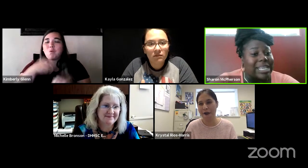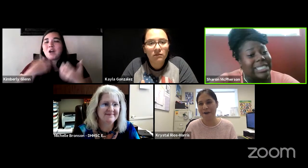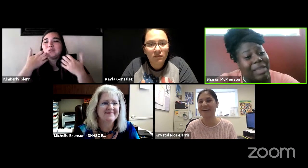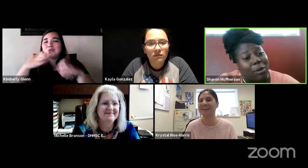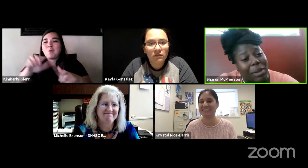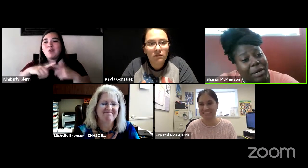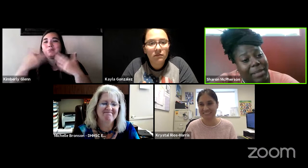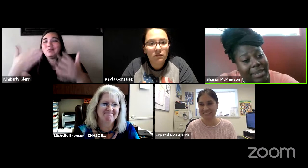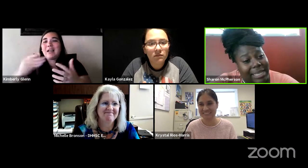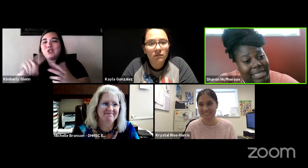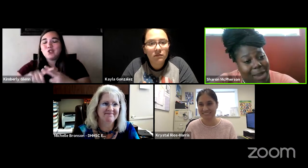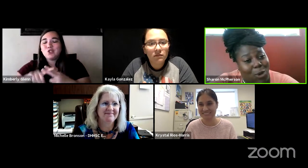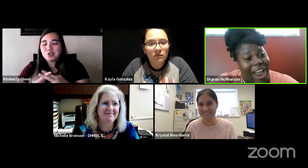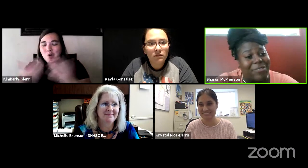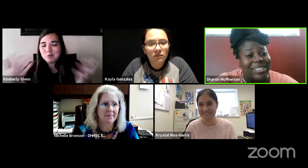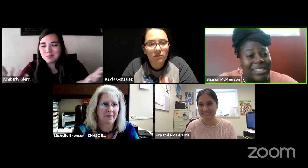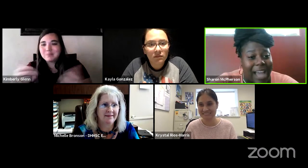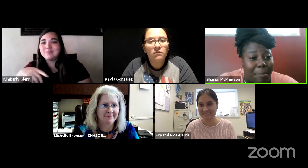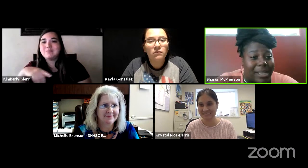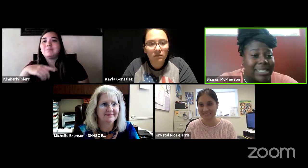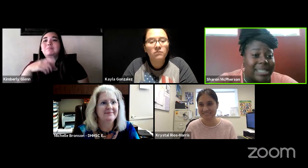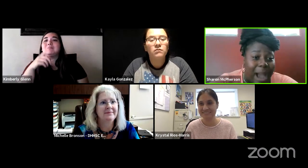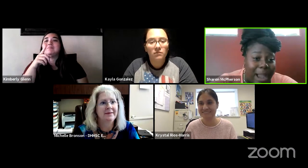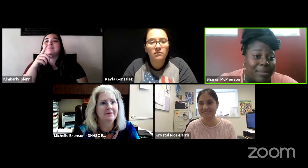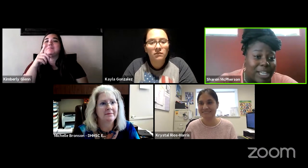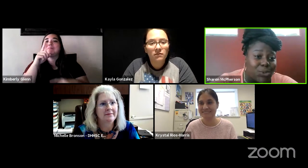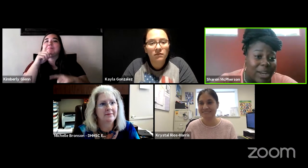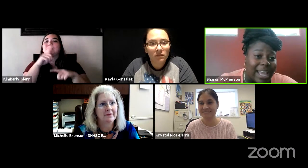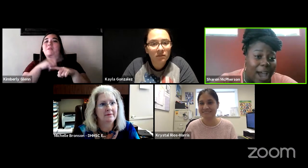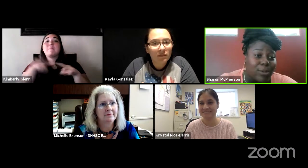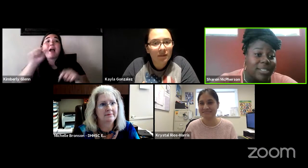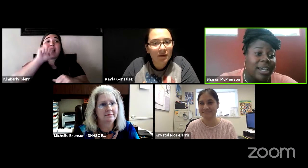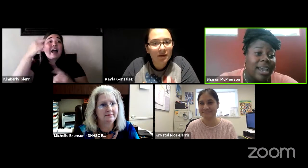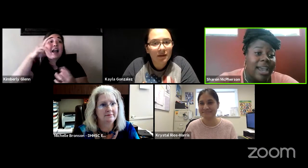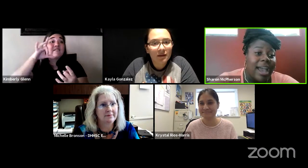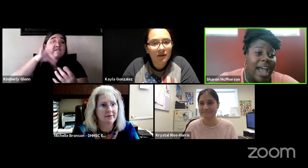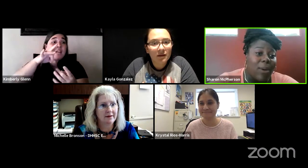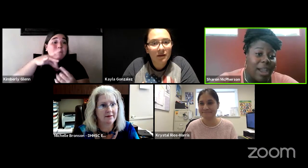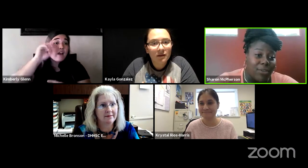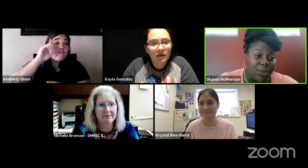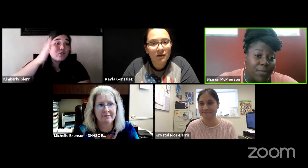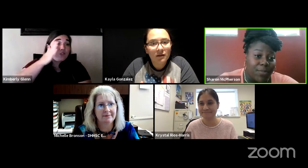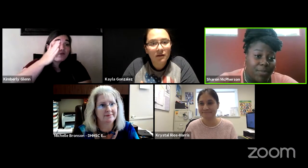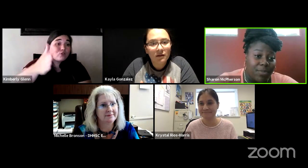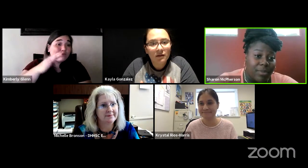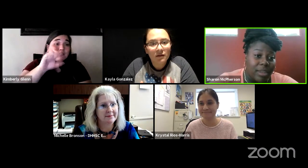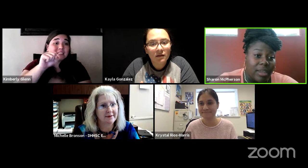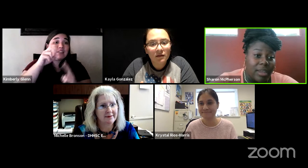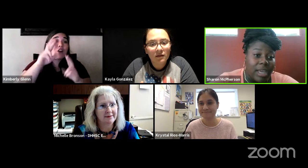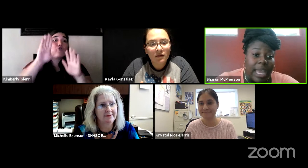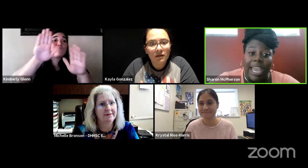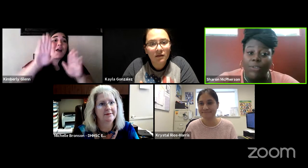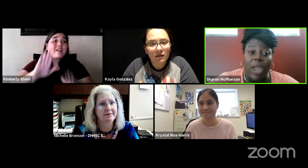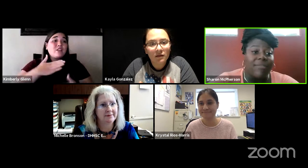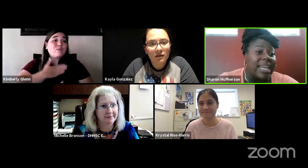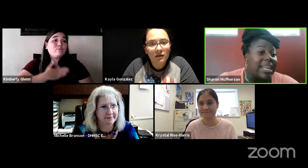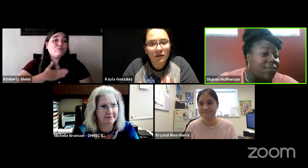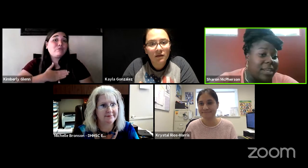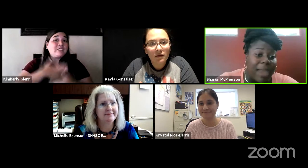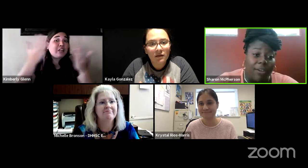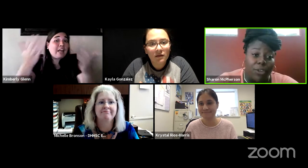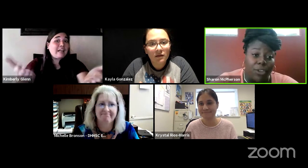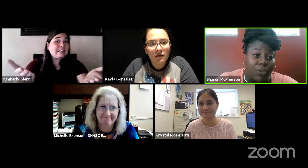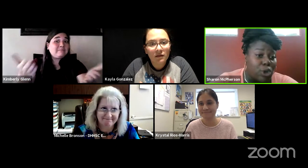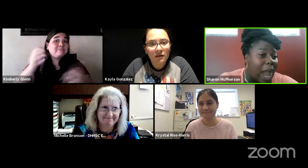You know, it doesn't seem like we'll be able to play the next game. We'll have to stop because time is running out. However, if you have